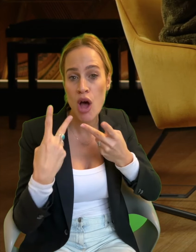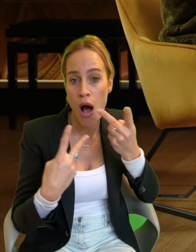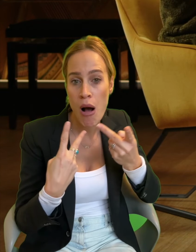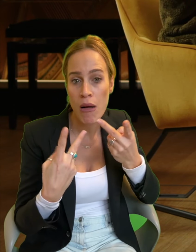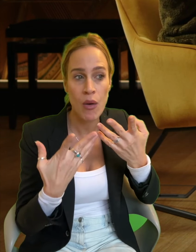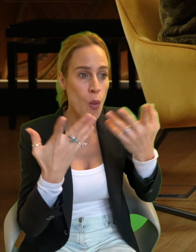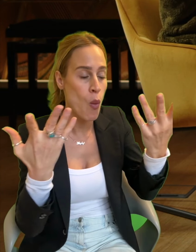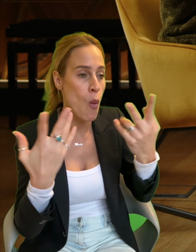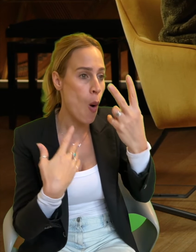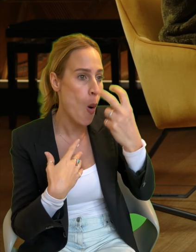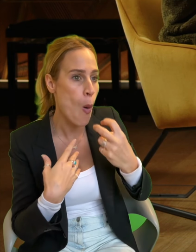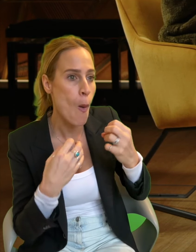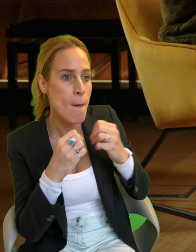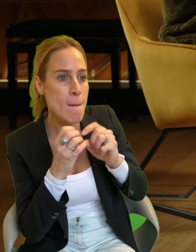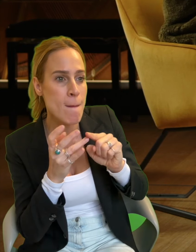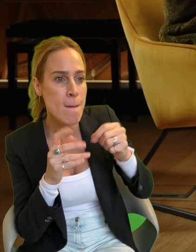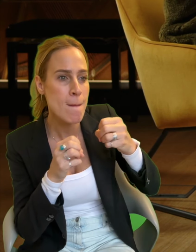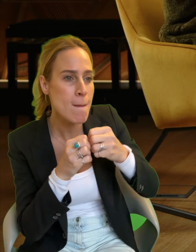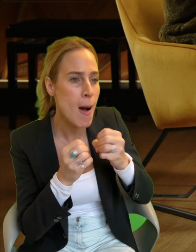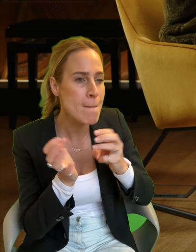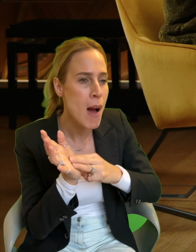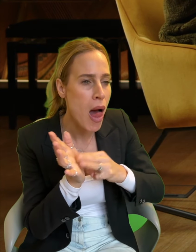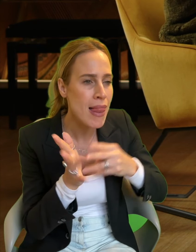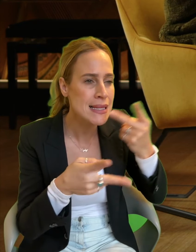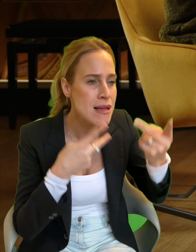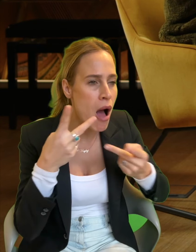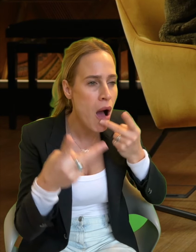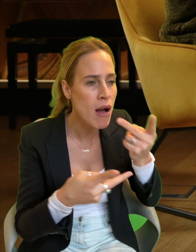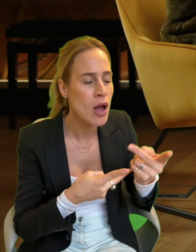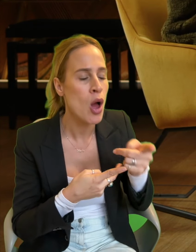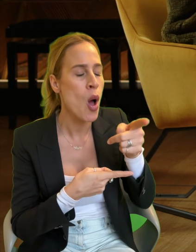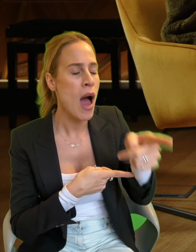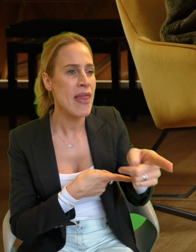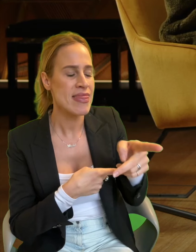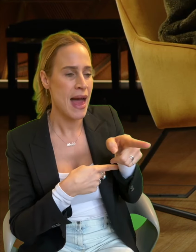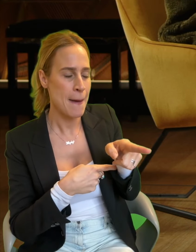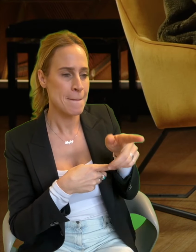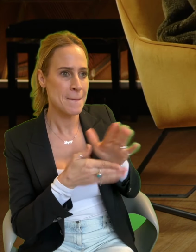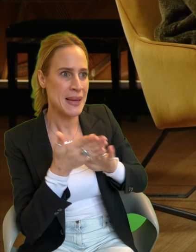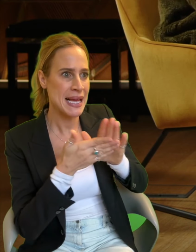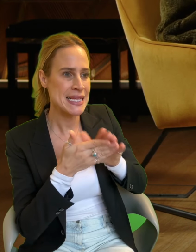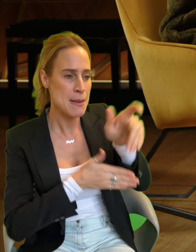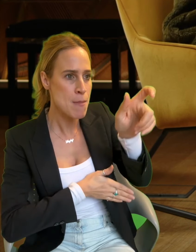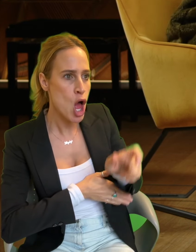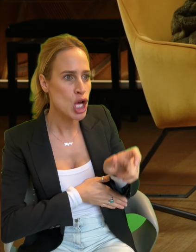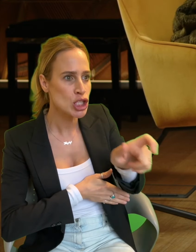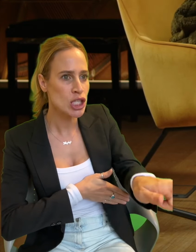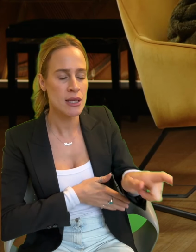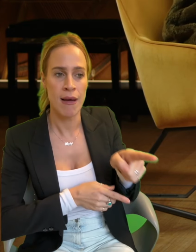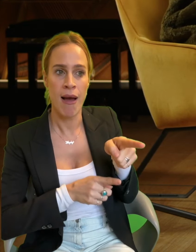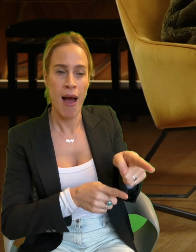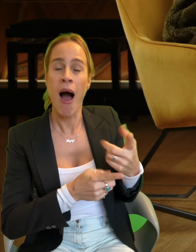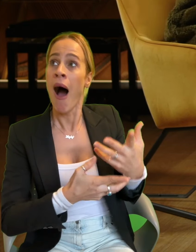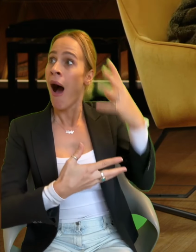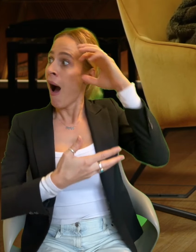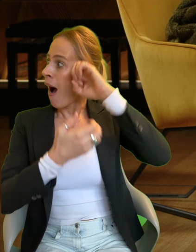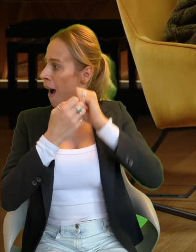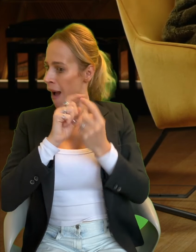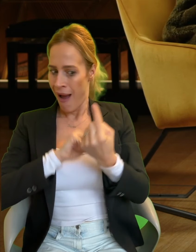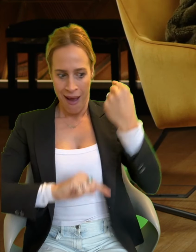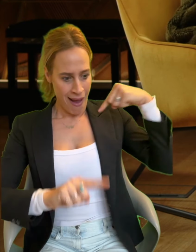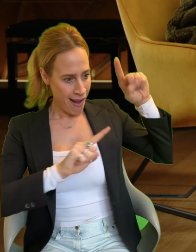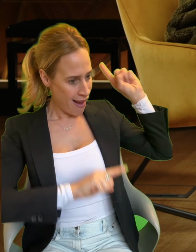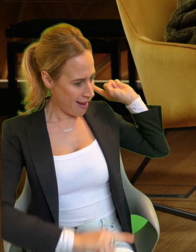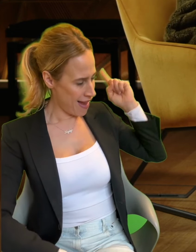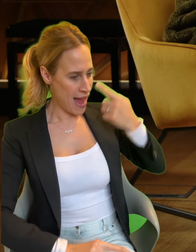Is it an old Motown song that will make that person go, oh, I remember back in 1976 when I was in